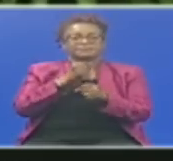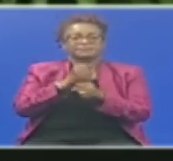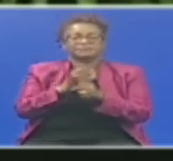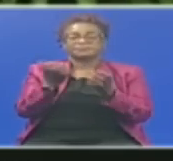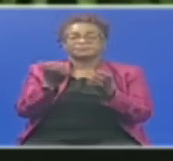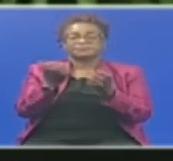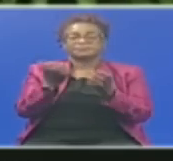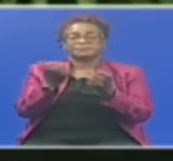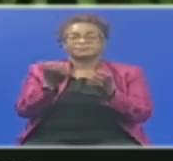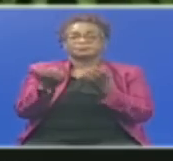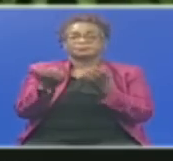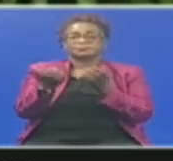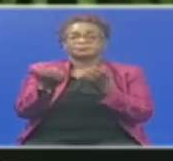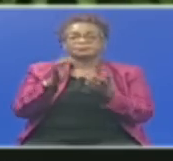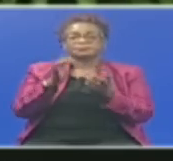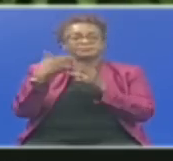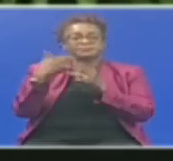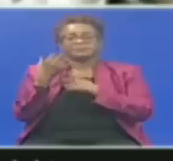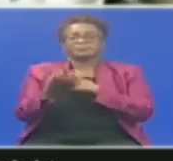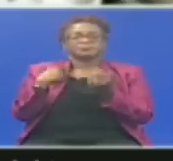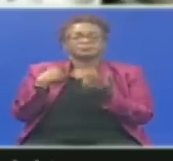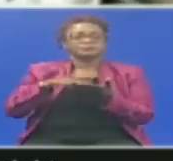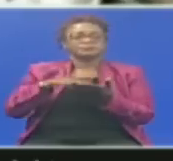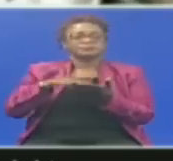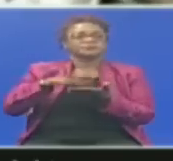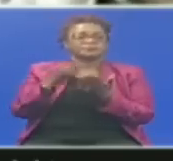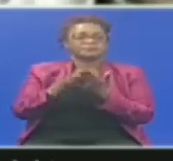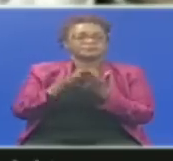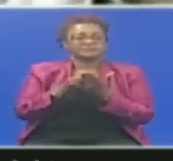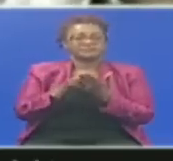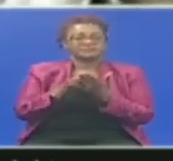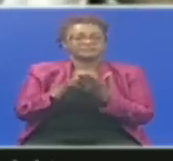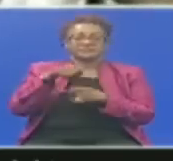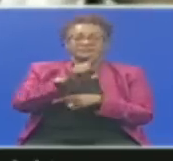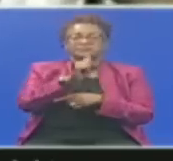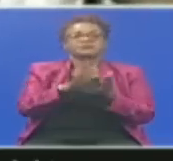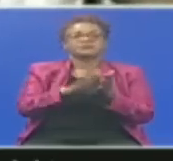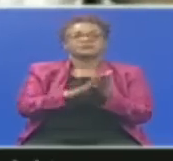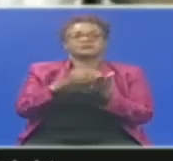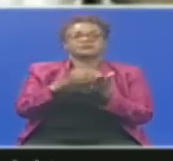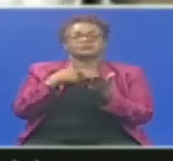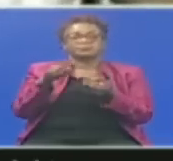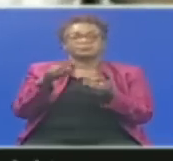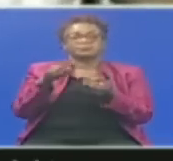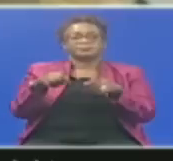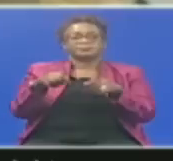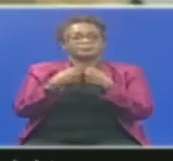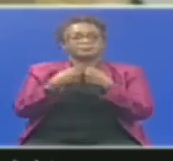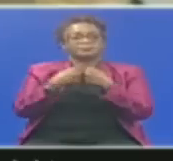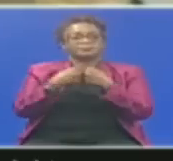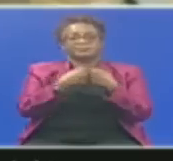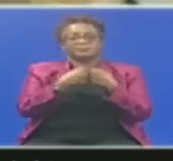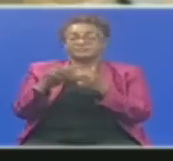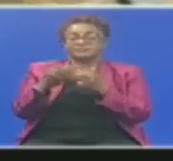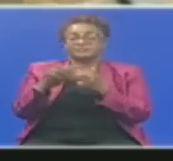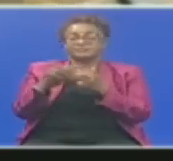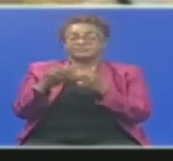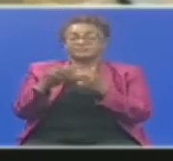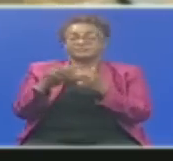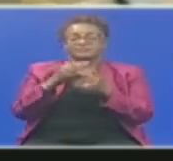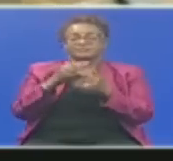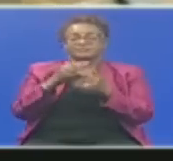charcoal to incur extra costs. Kangogo and many Kenyans facing a similar challenge will soon get relief when